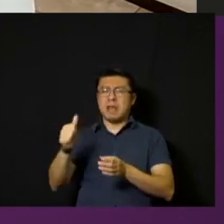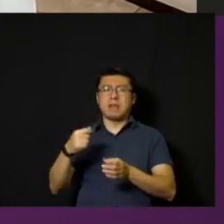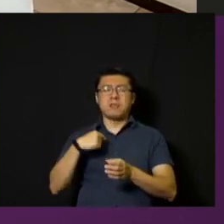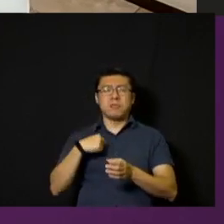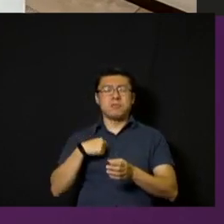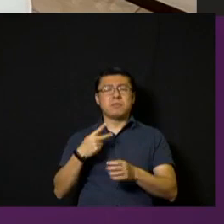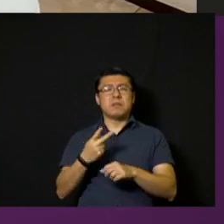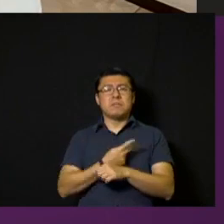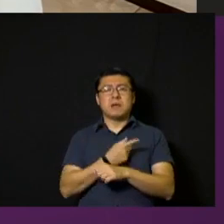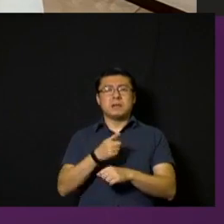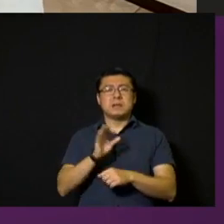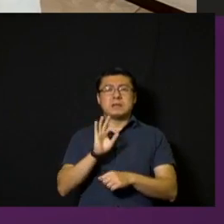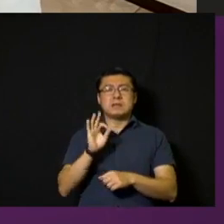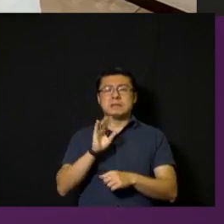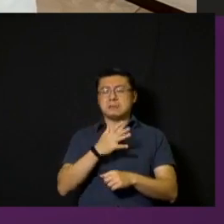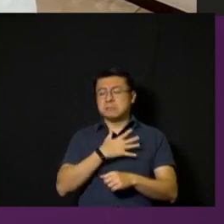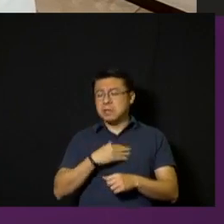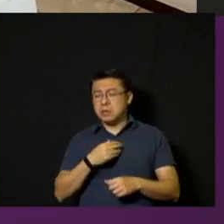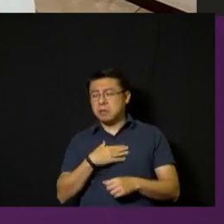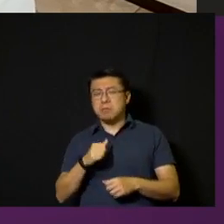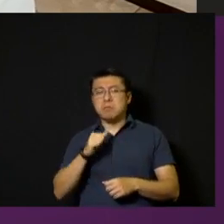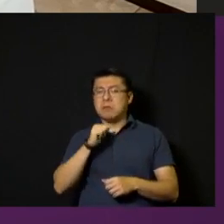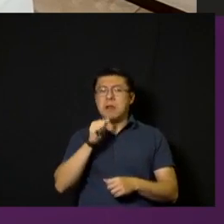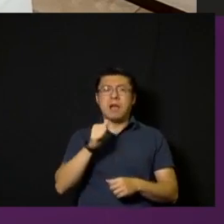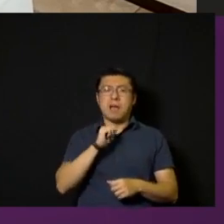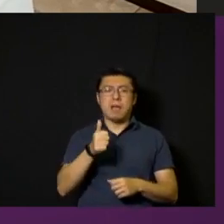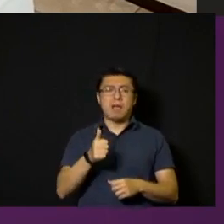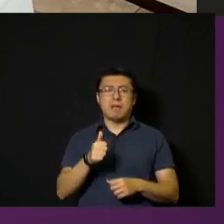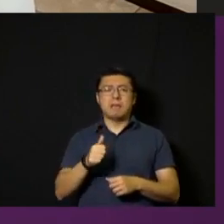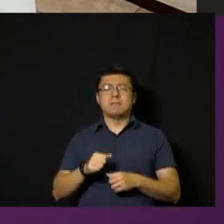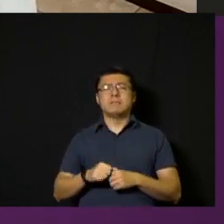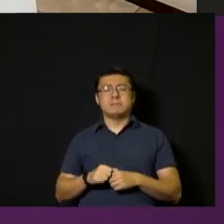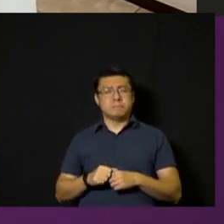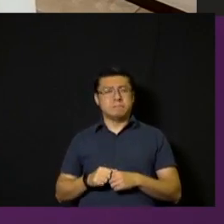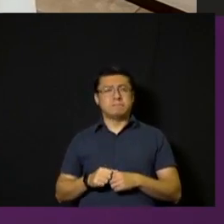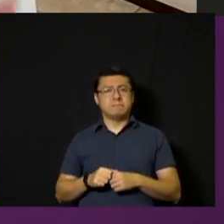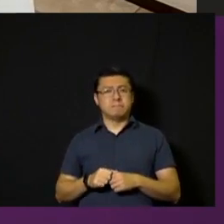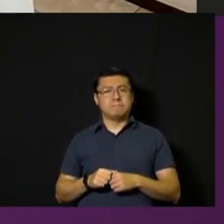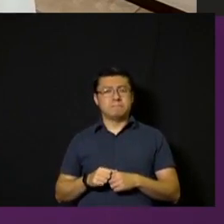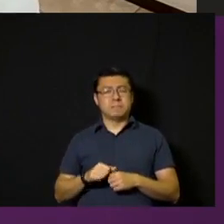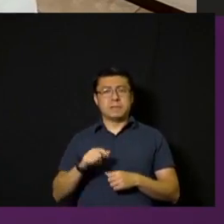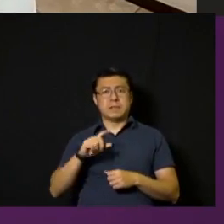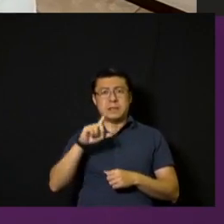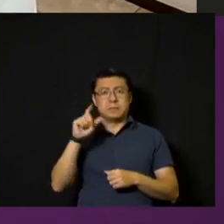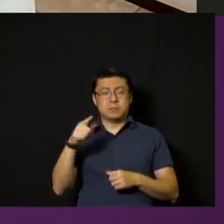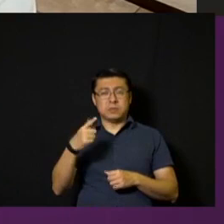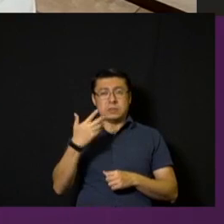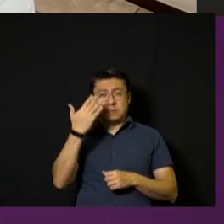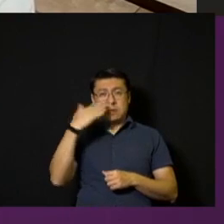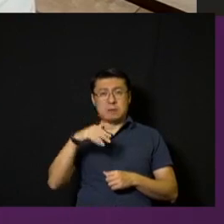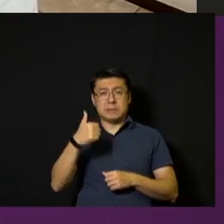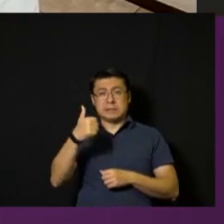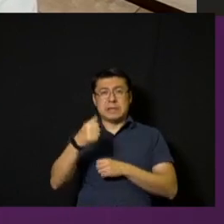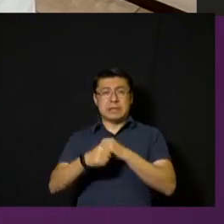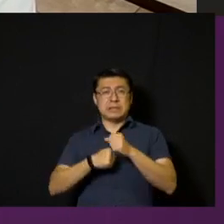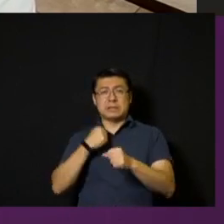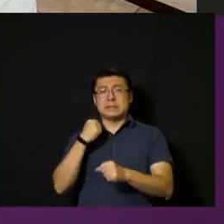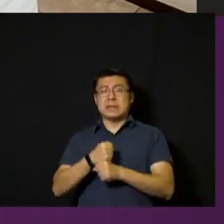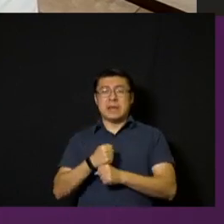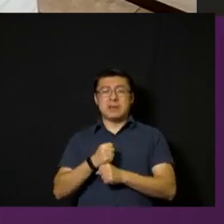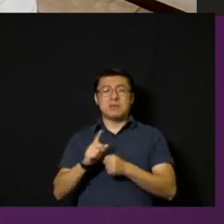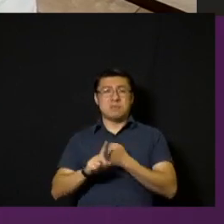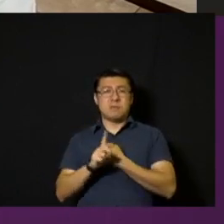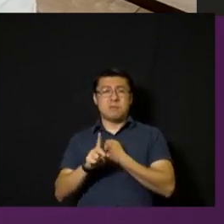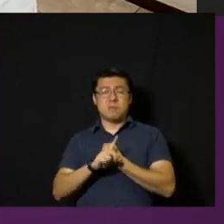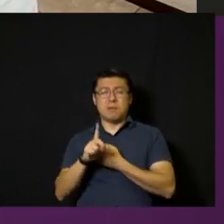what would have happened without my son, without OmniLife. I wouldn't have had 6 years with